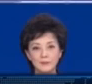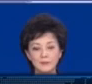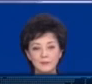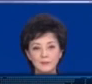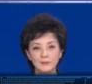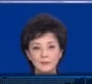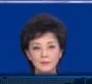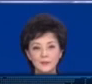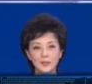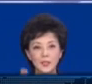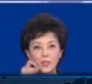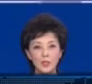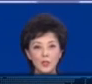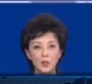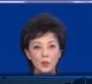community.